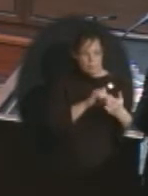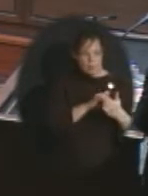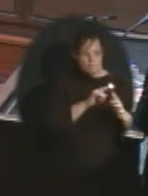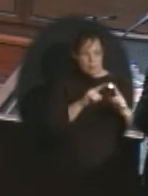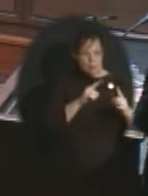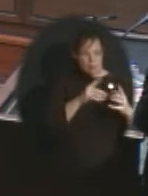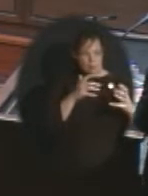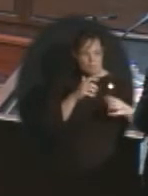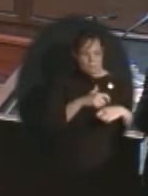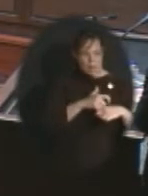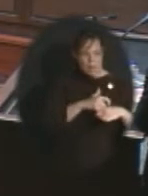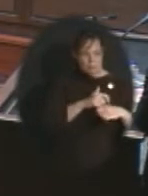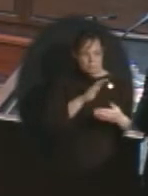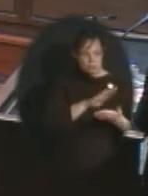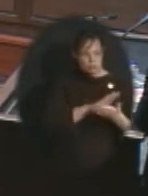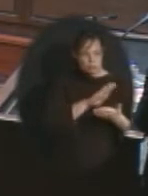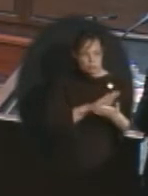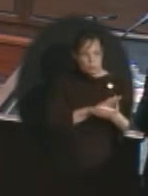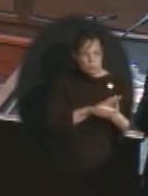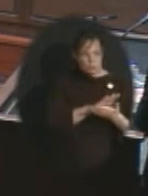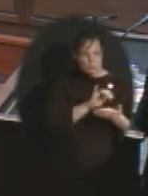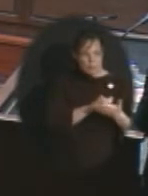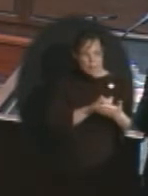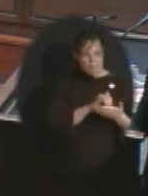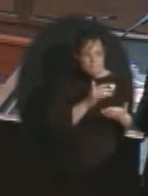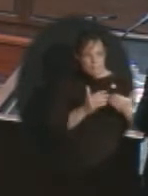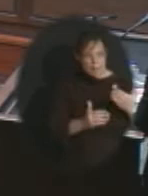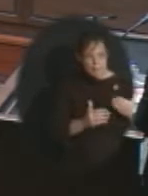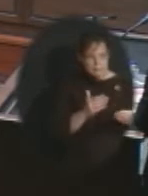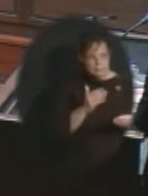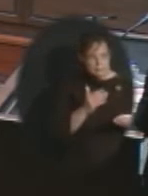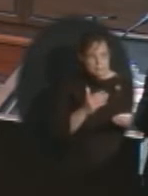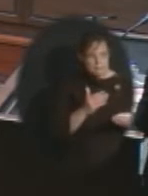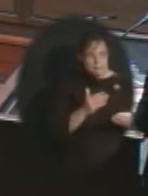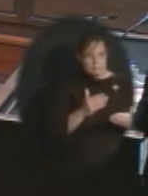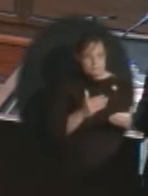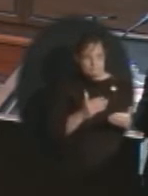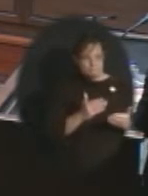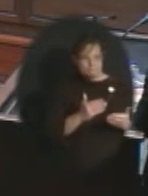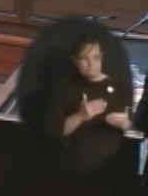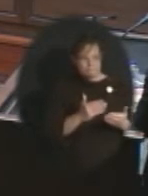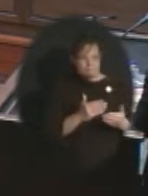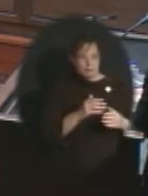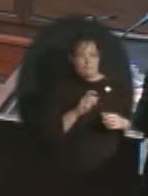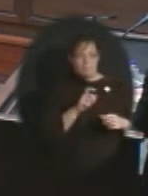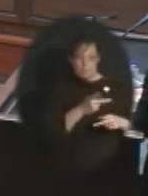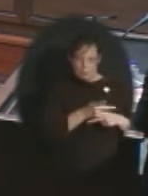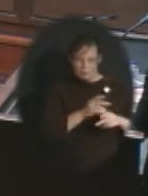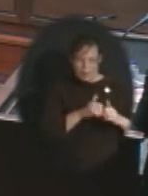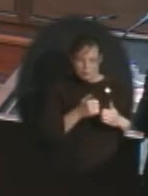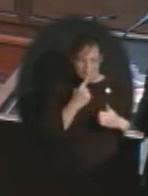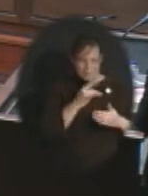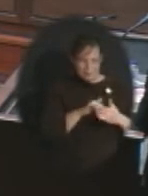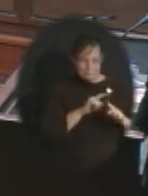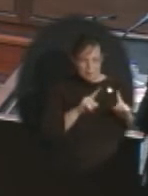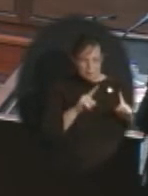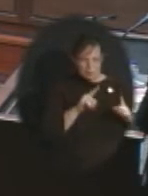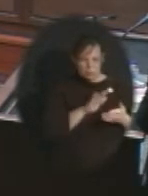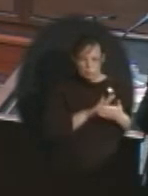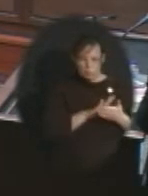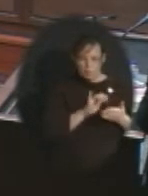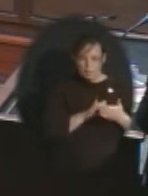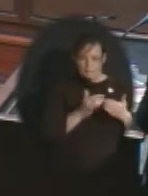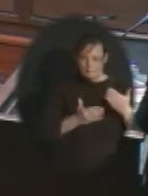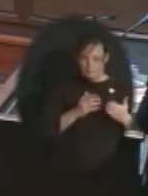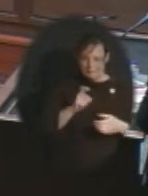times probably the schools that might, I got to watch how I say this, but with the schools that